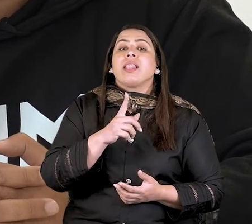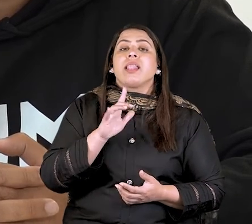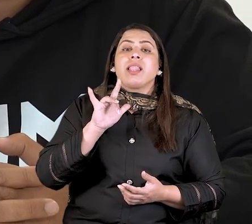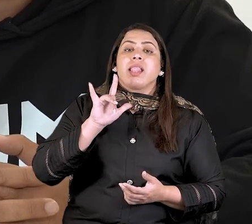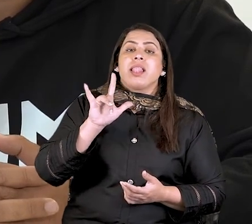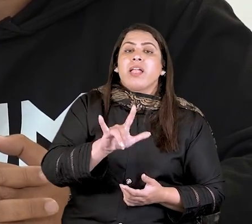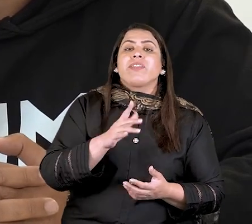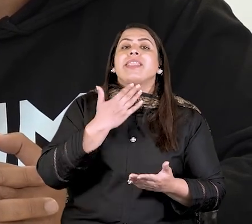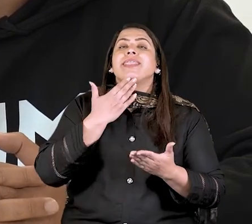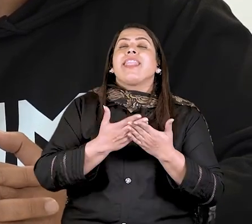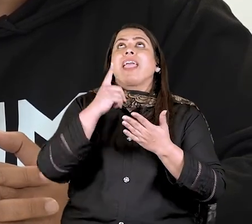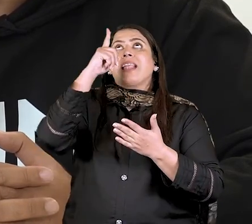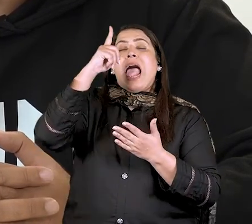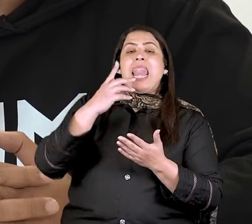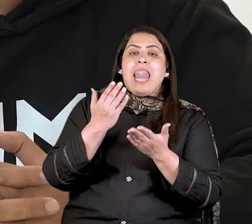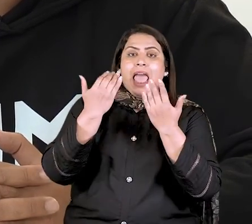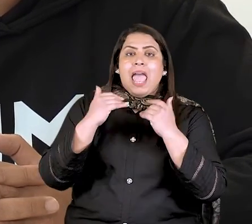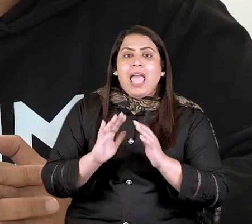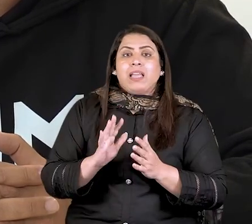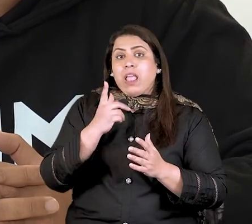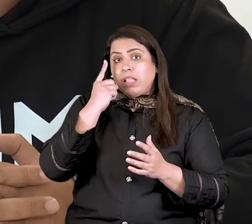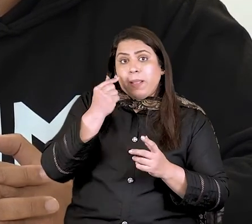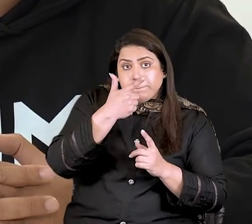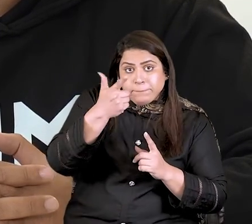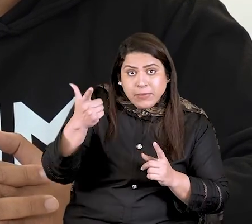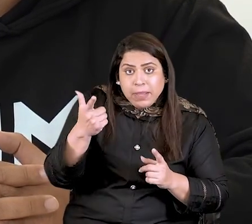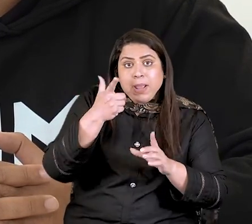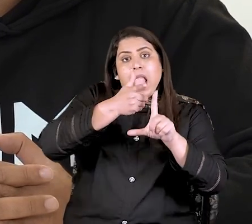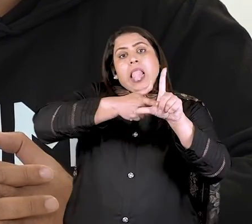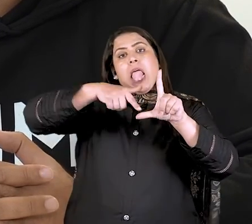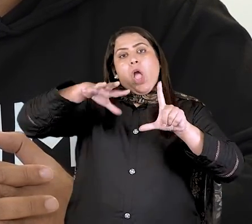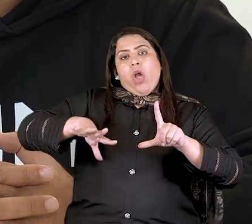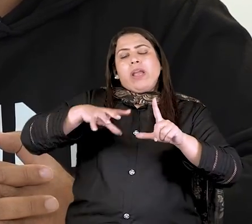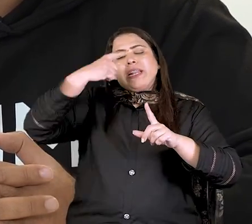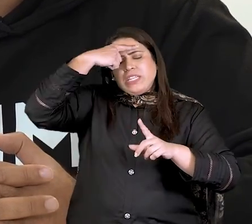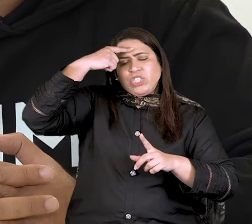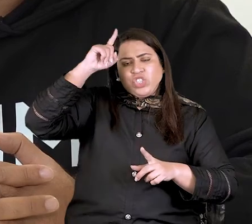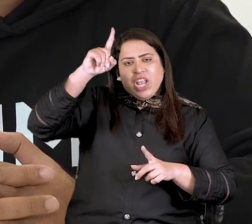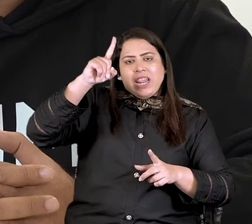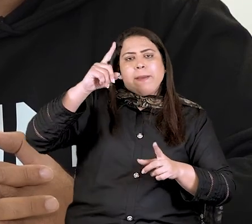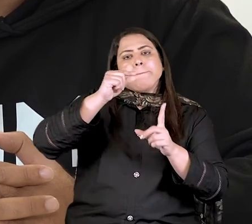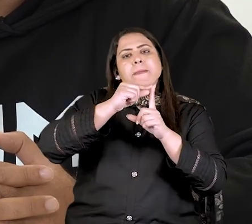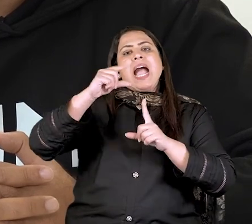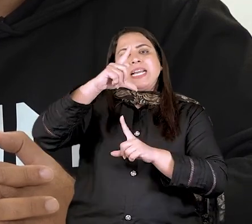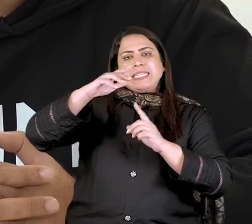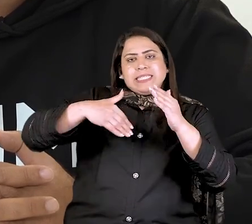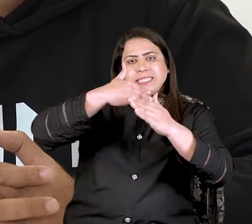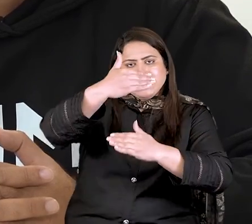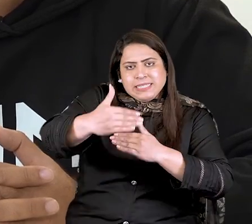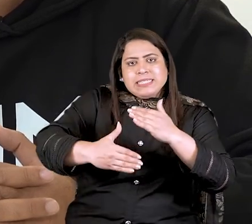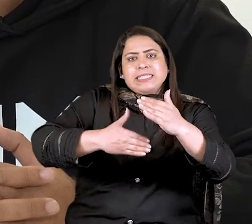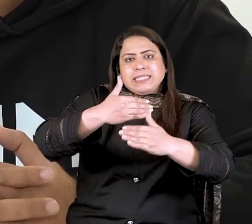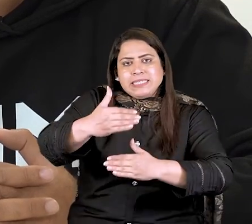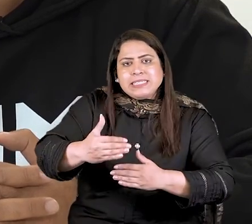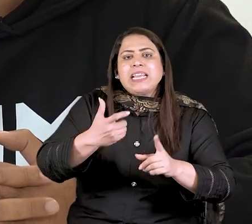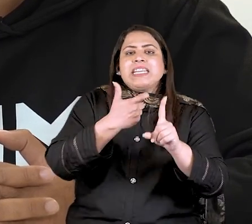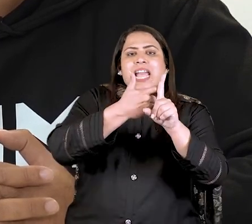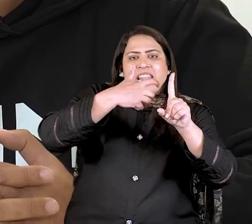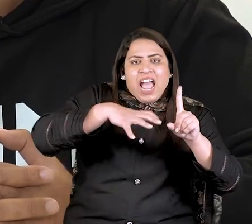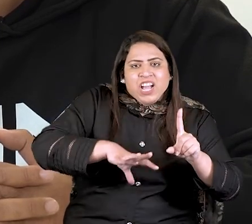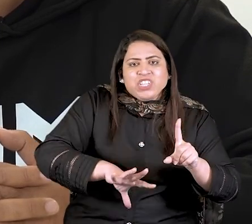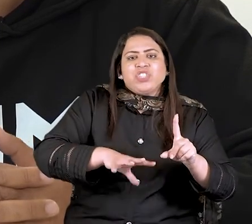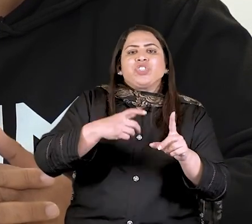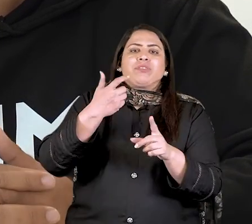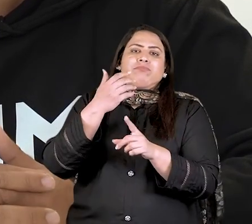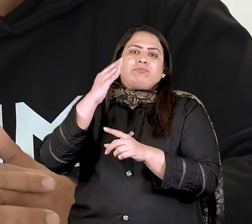ends. And honestly, I would love to thank God and the people of Lahore, and inshallah the people of Pakistan, because we're getting